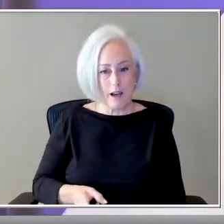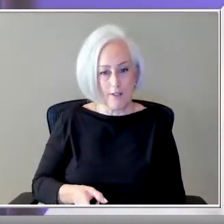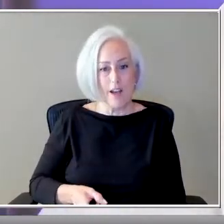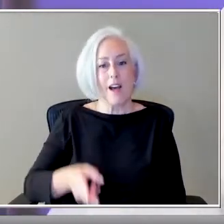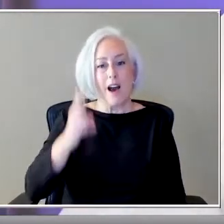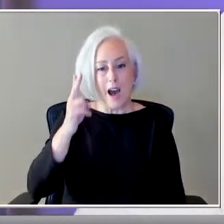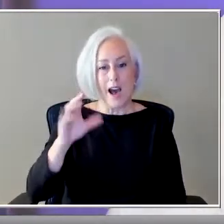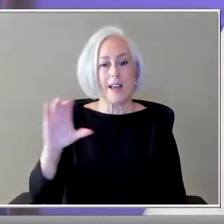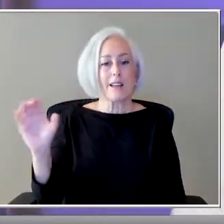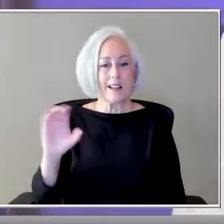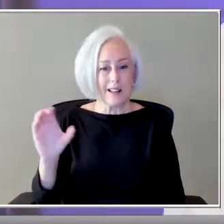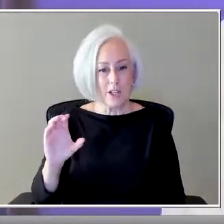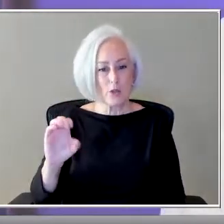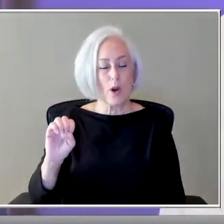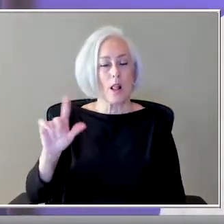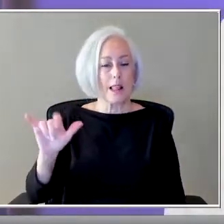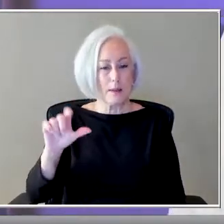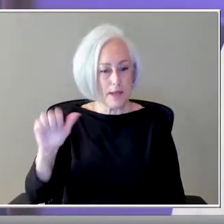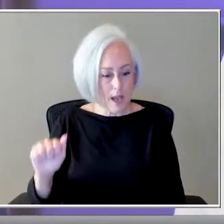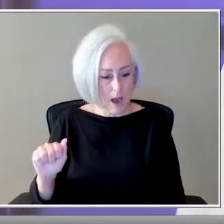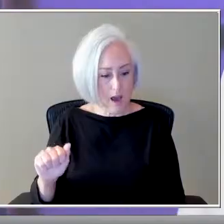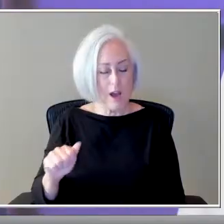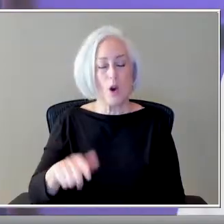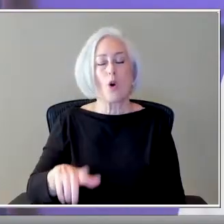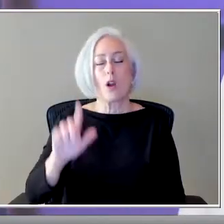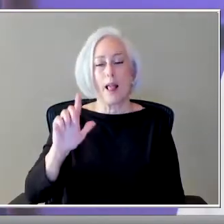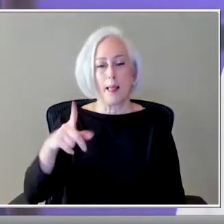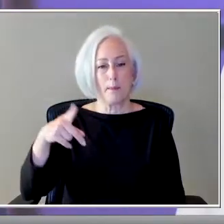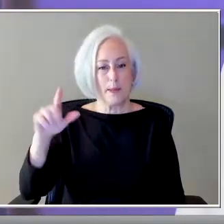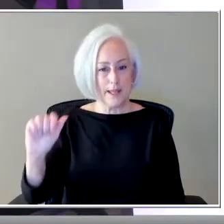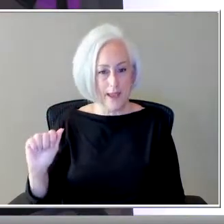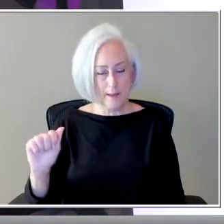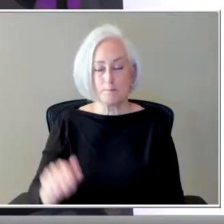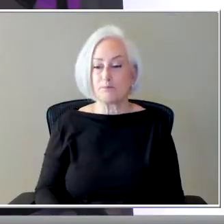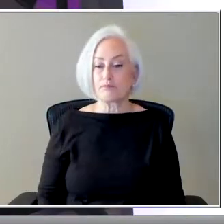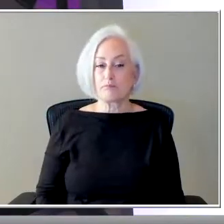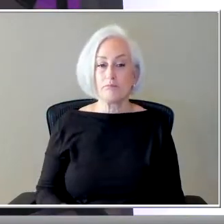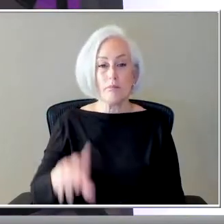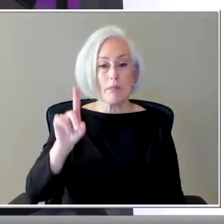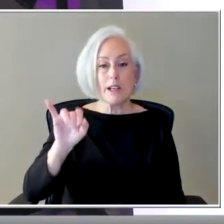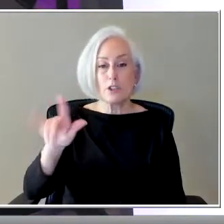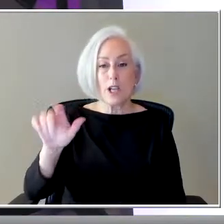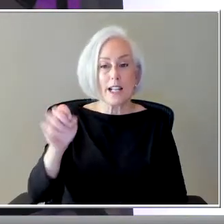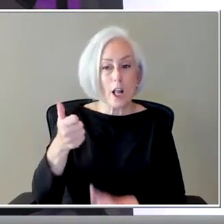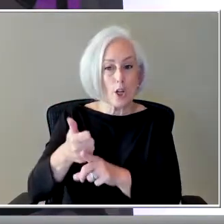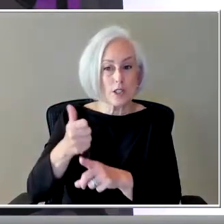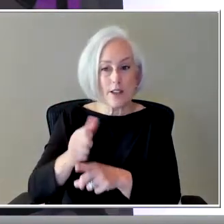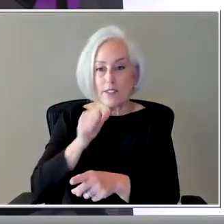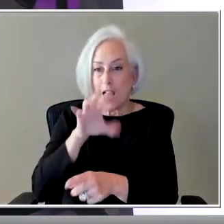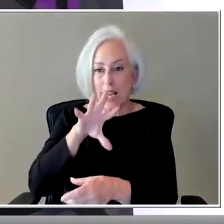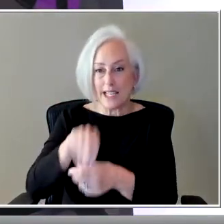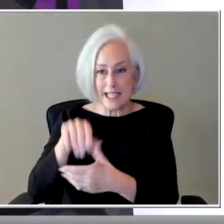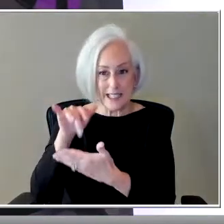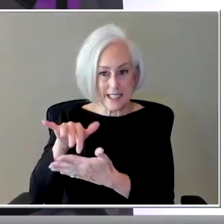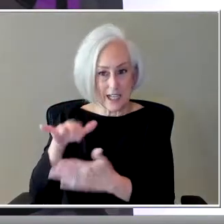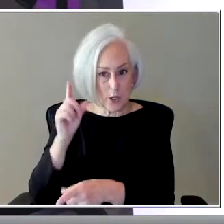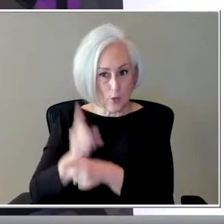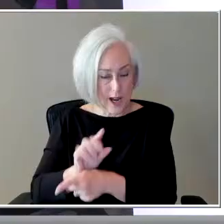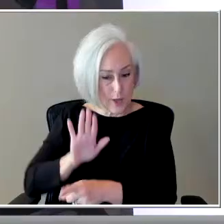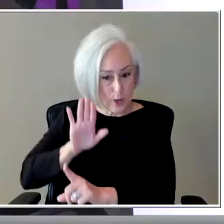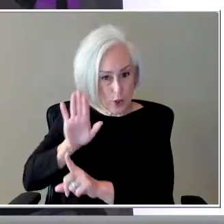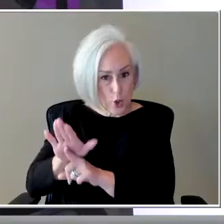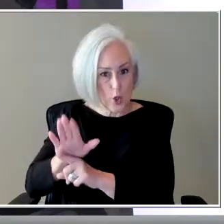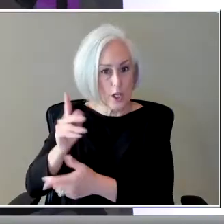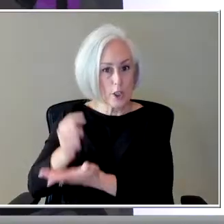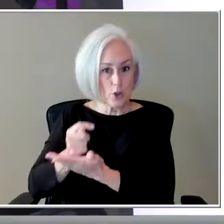hypercholesterolemia or elevated LPOA. But Danielle wasn't part of a study. This was the treatment plan. This was her. That's correct. Yeah.